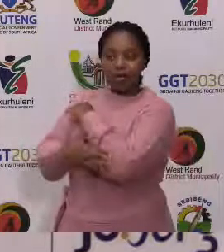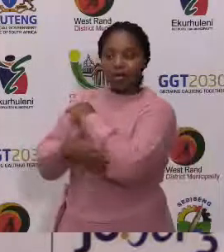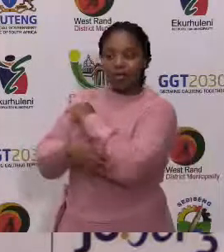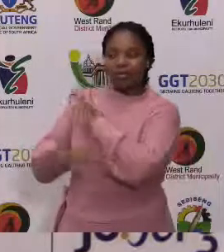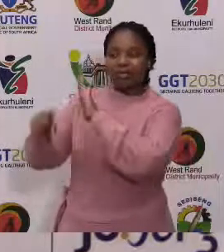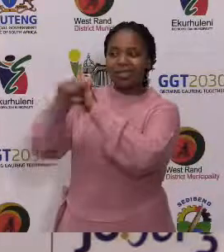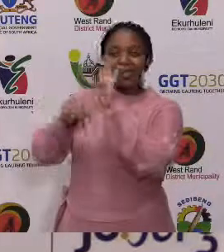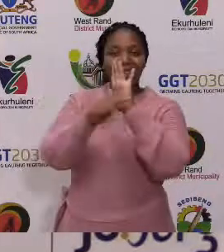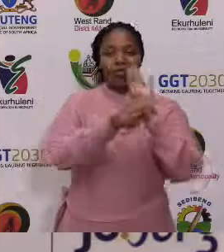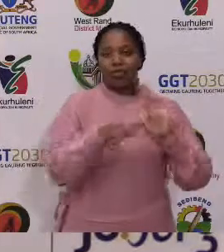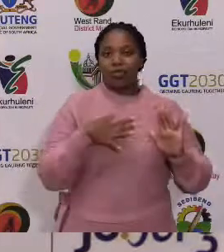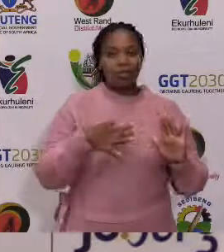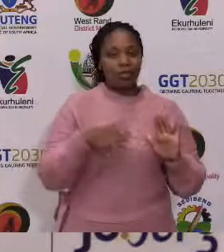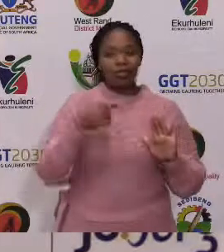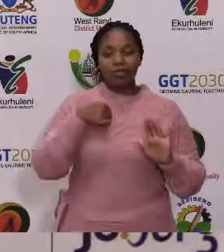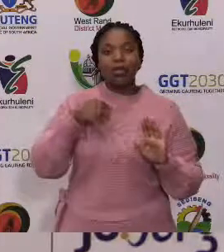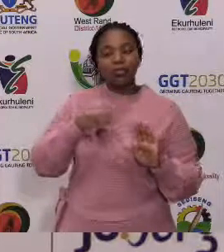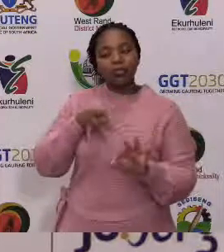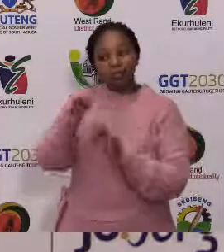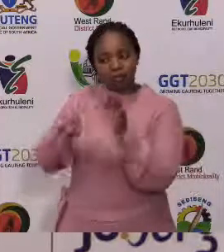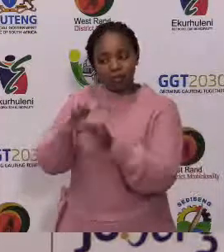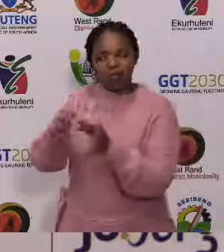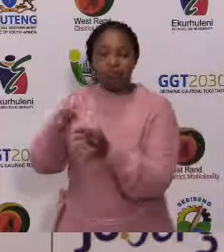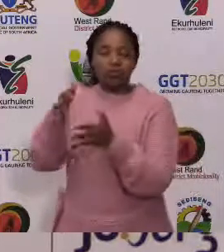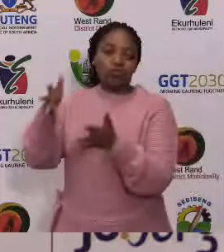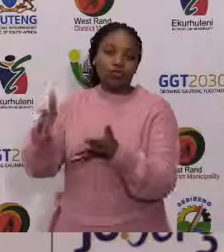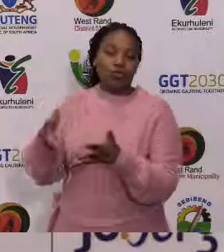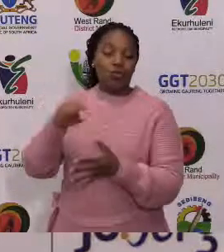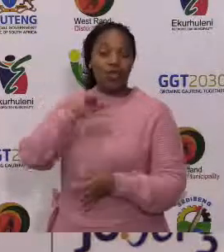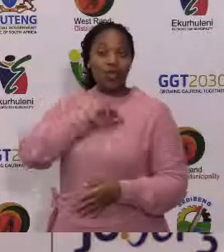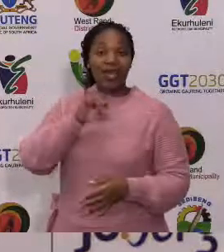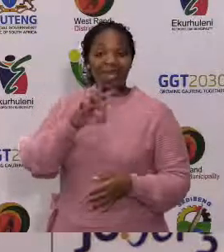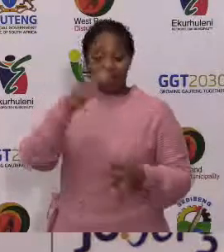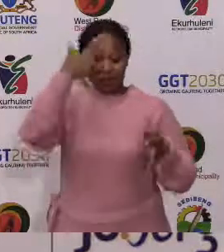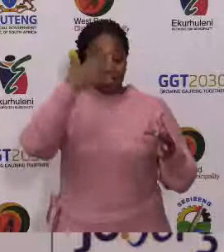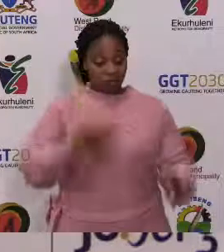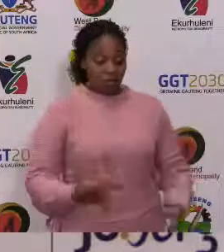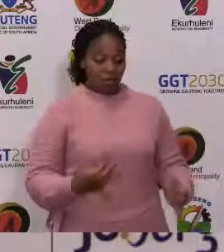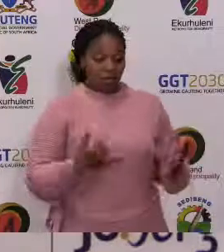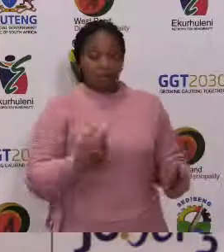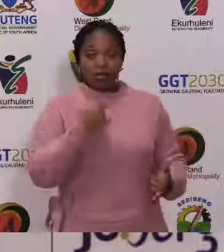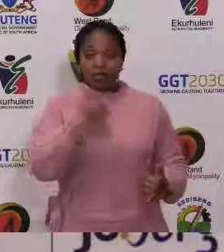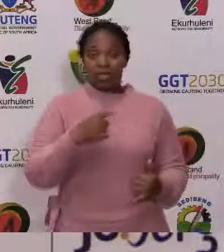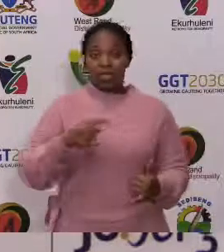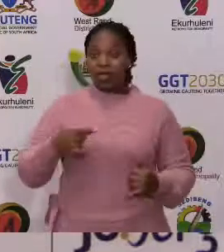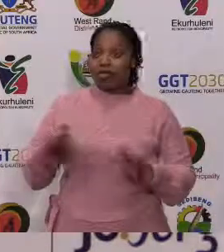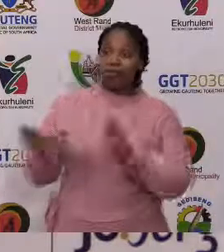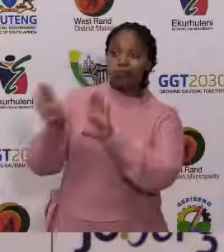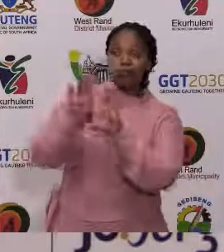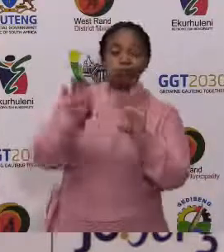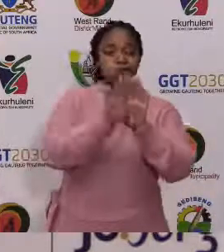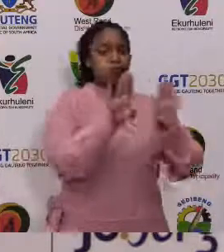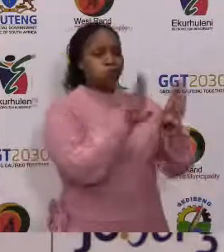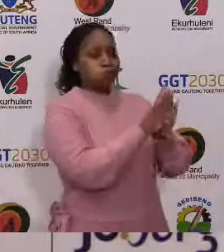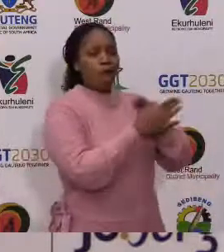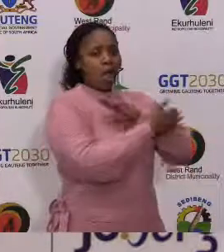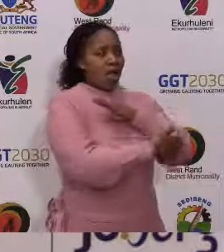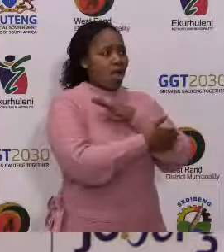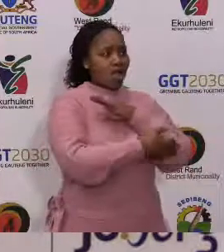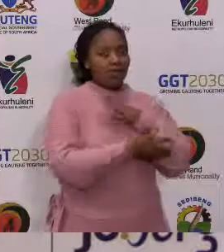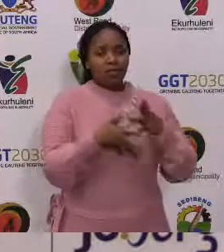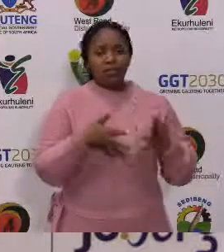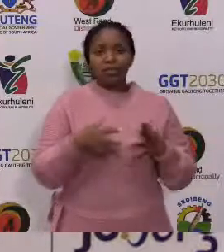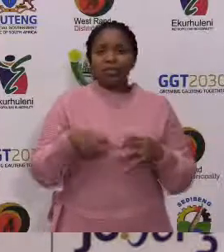point is my emphasis, because simply taking a decision that you're shutting out these countries, the